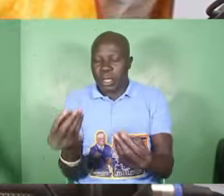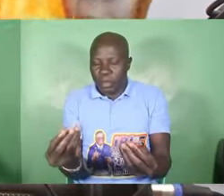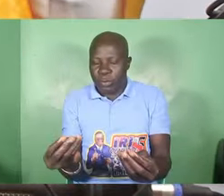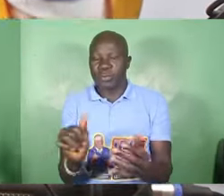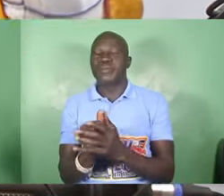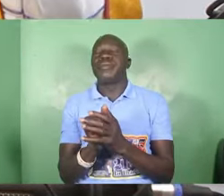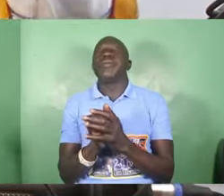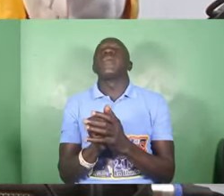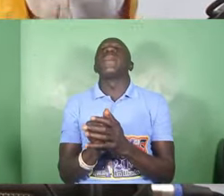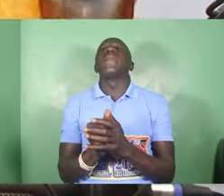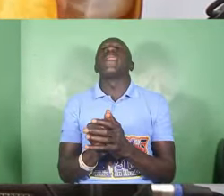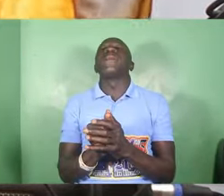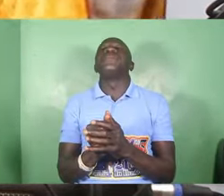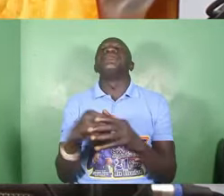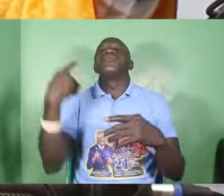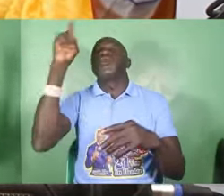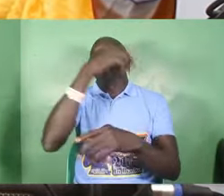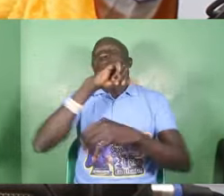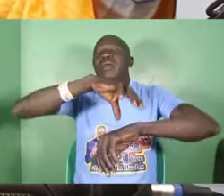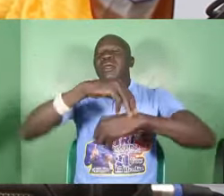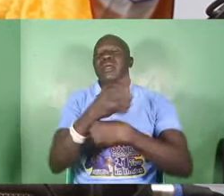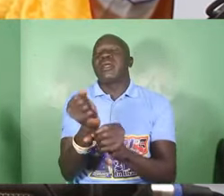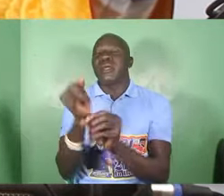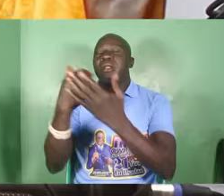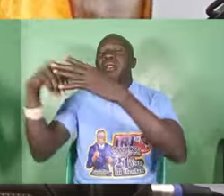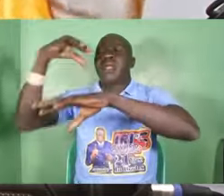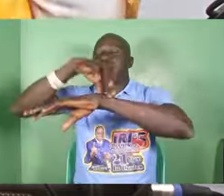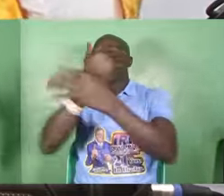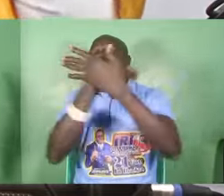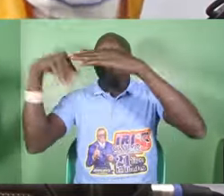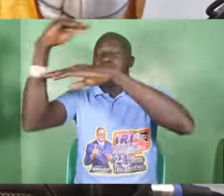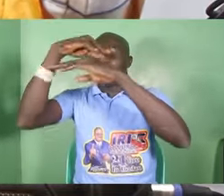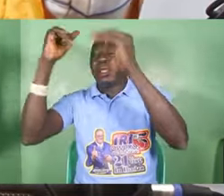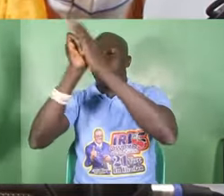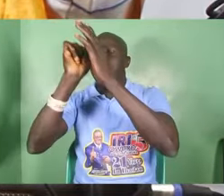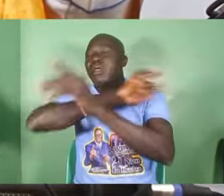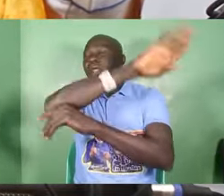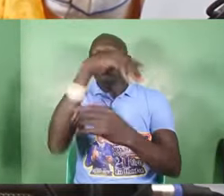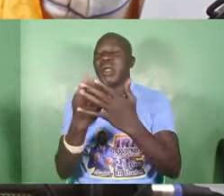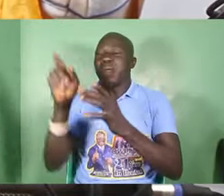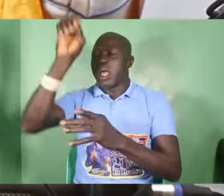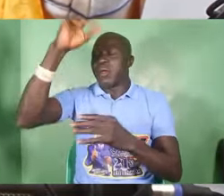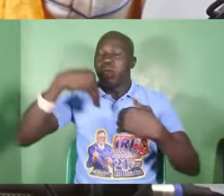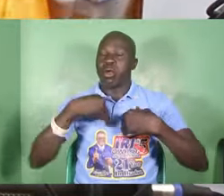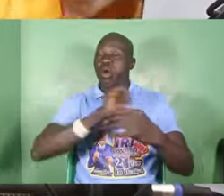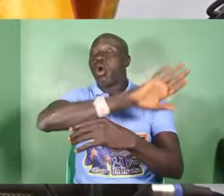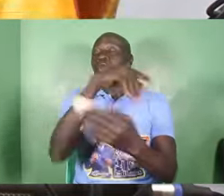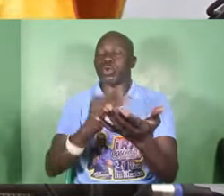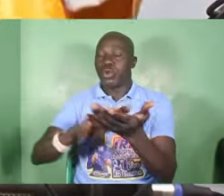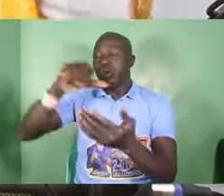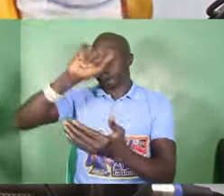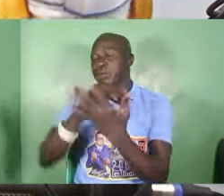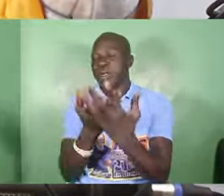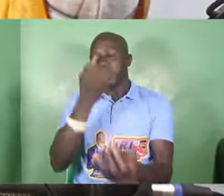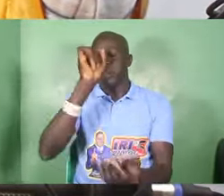is fullest thereof. Ẹni tó da ayé àti ọ̀run. The one that created earth and heaven. Ẹni tó ní gbogbo ogun àti ọlá. The one that possess all glory and riches.